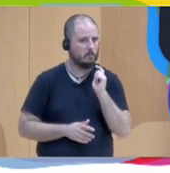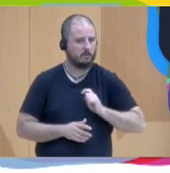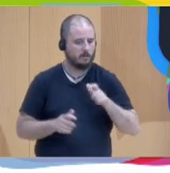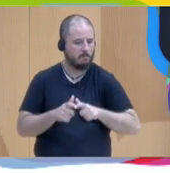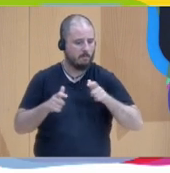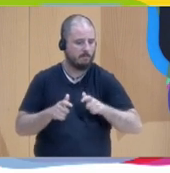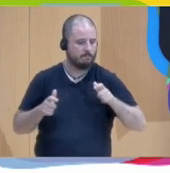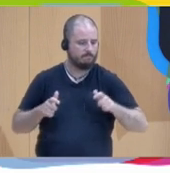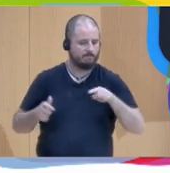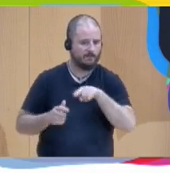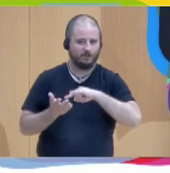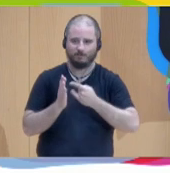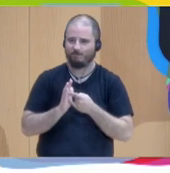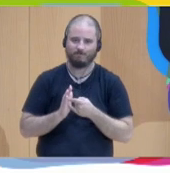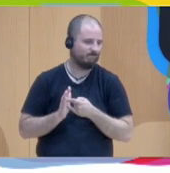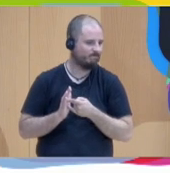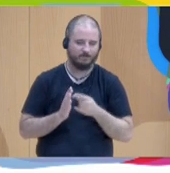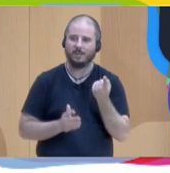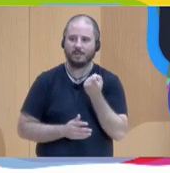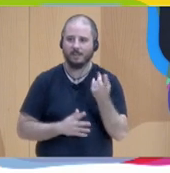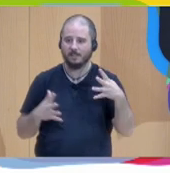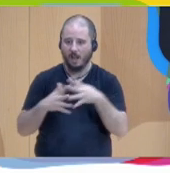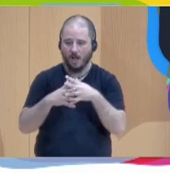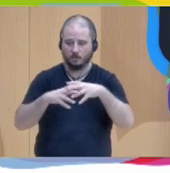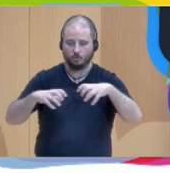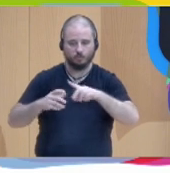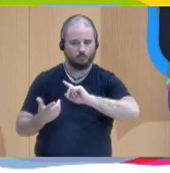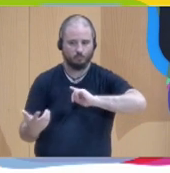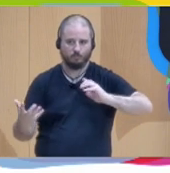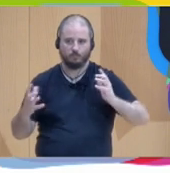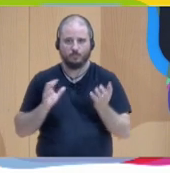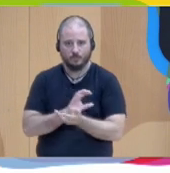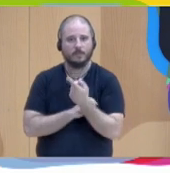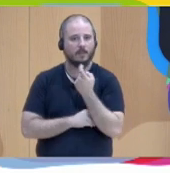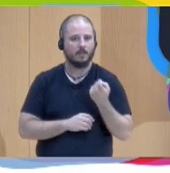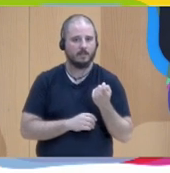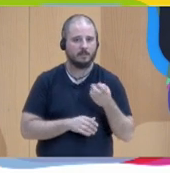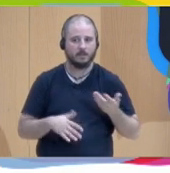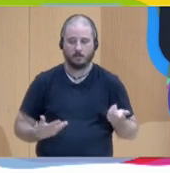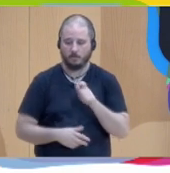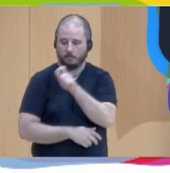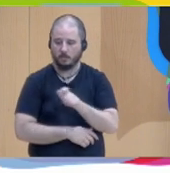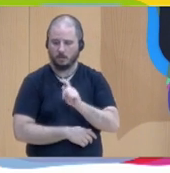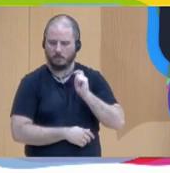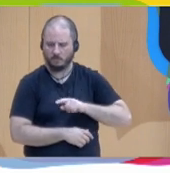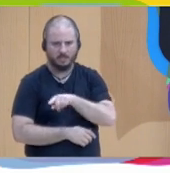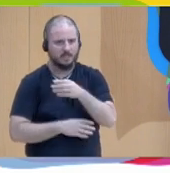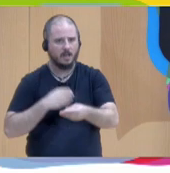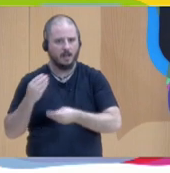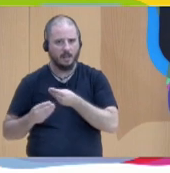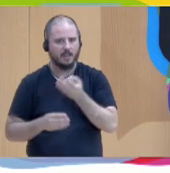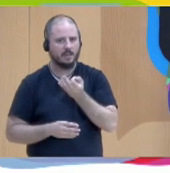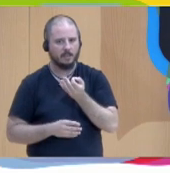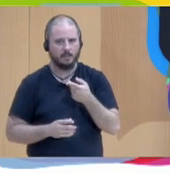change. So what the professionals are doing and how they are doing it. And there is